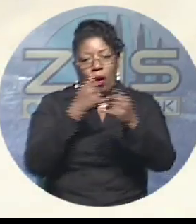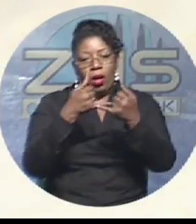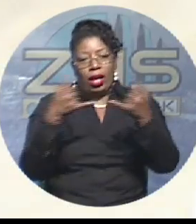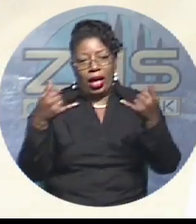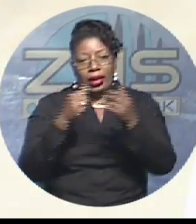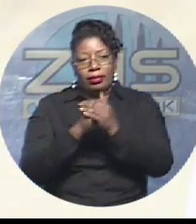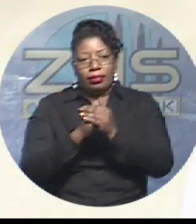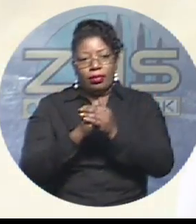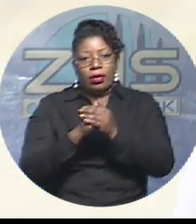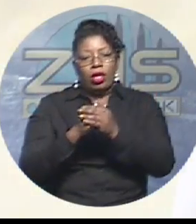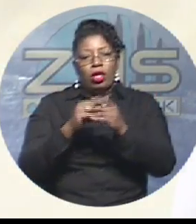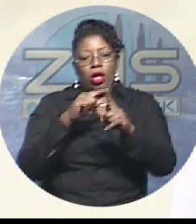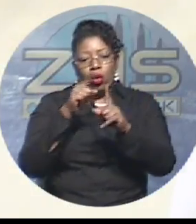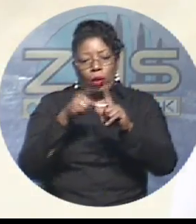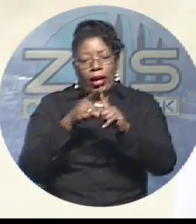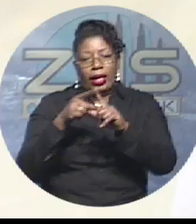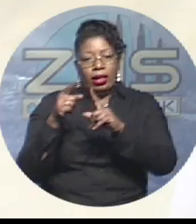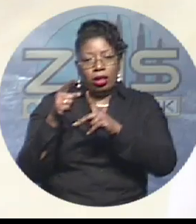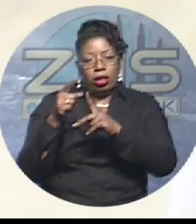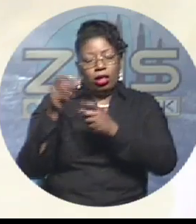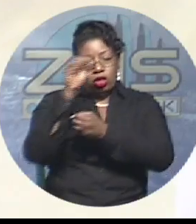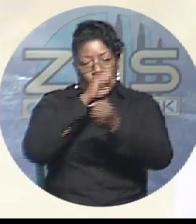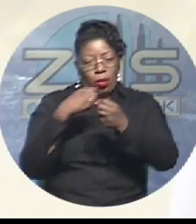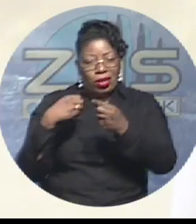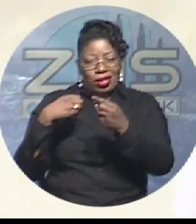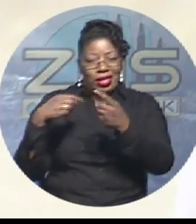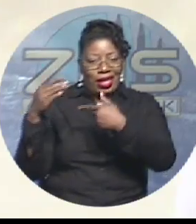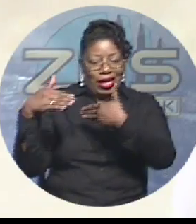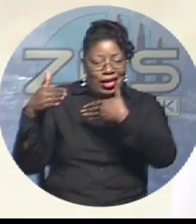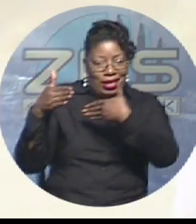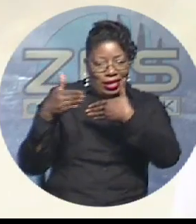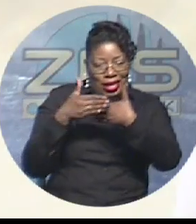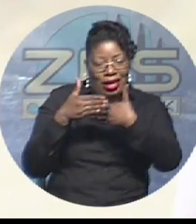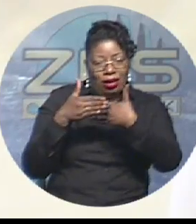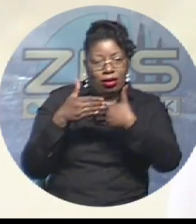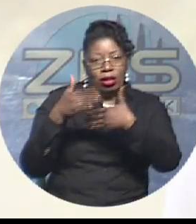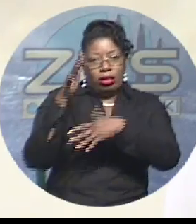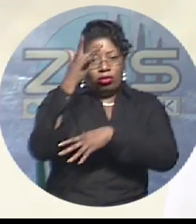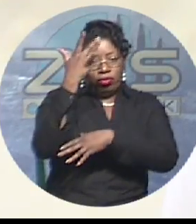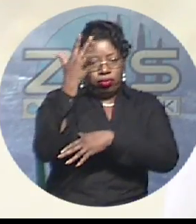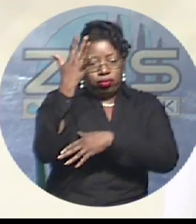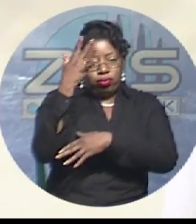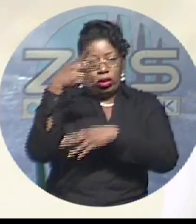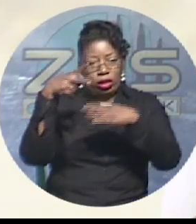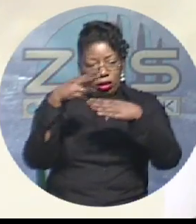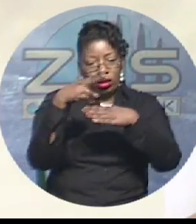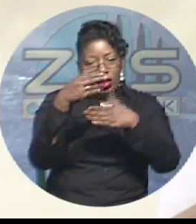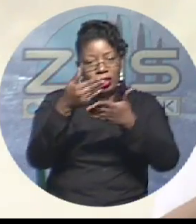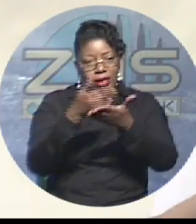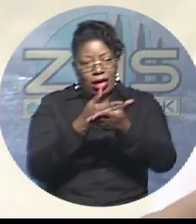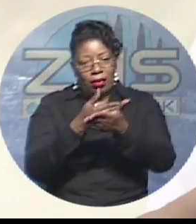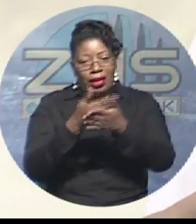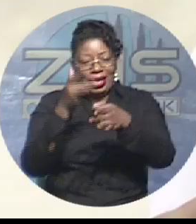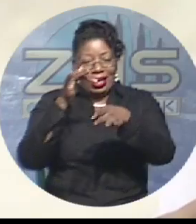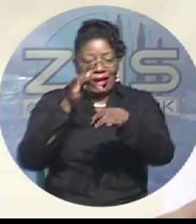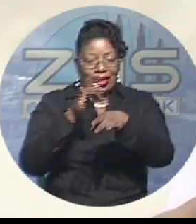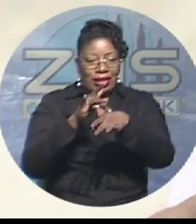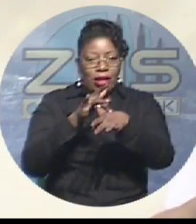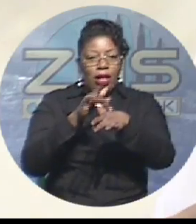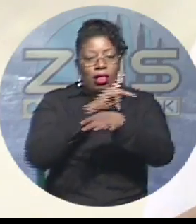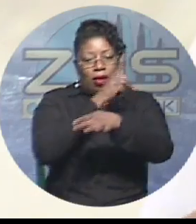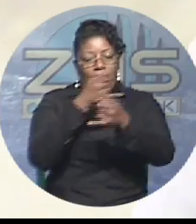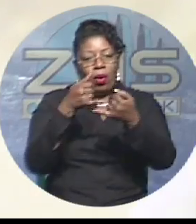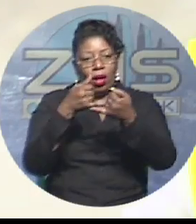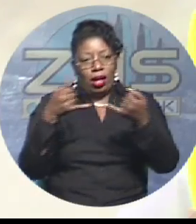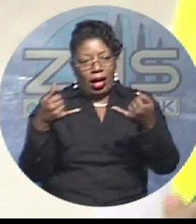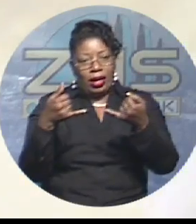approached, we had tried to do some initial tree trimming, but the challenge was once the trees fell, they came across and made contact with the power lines. One of the reasons